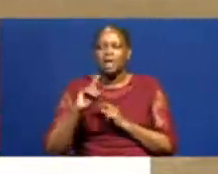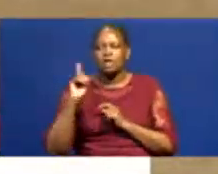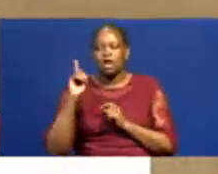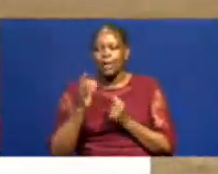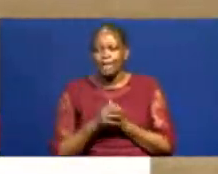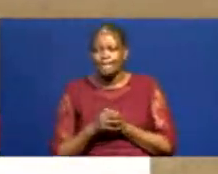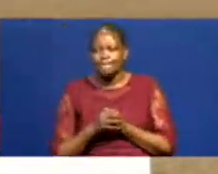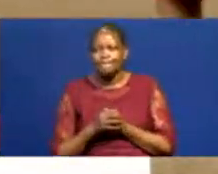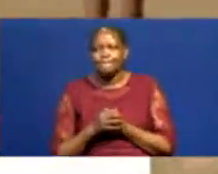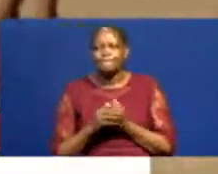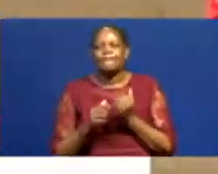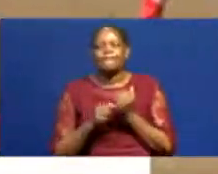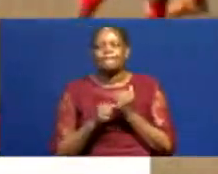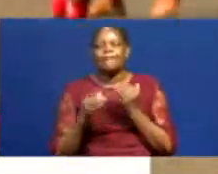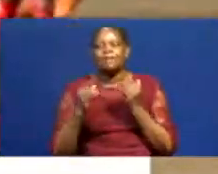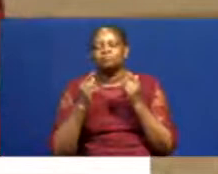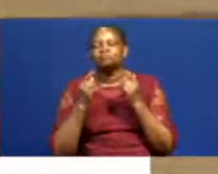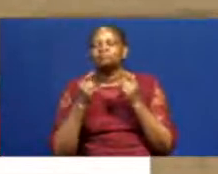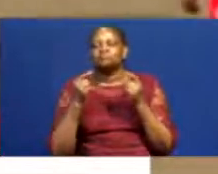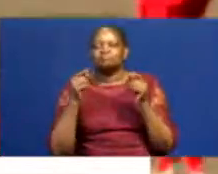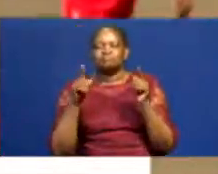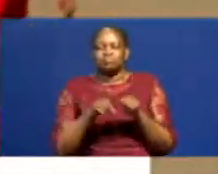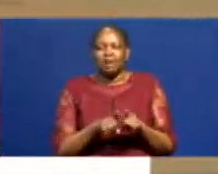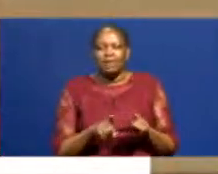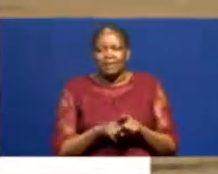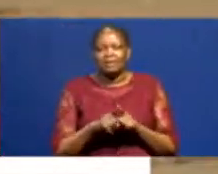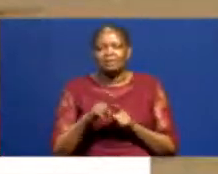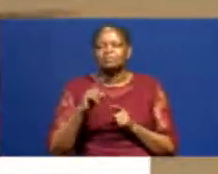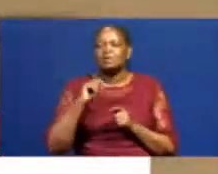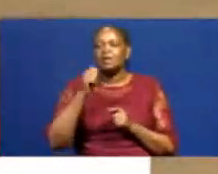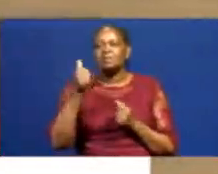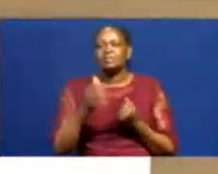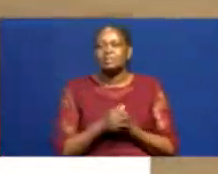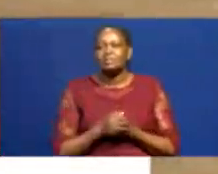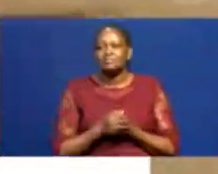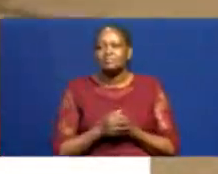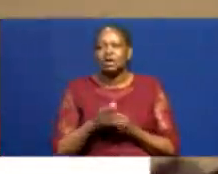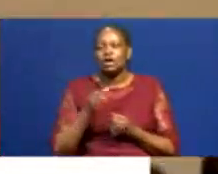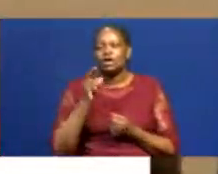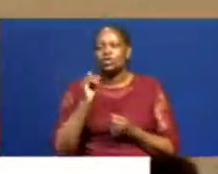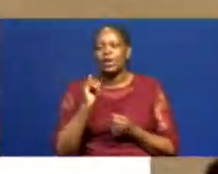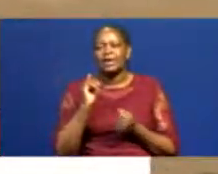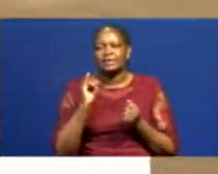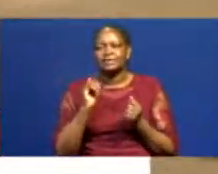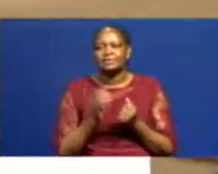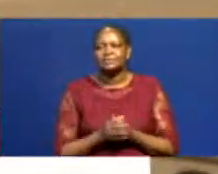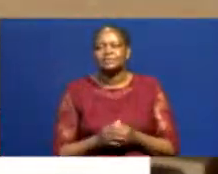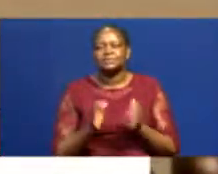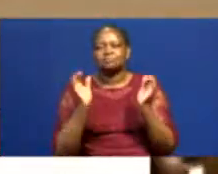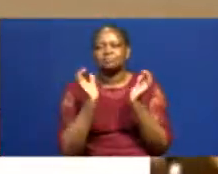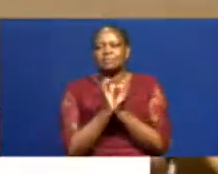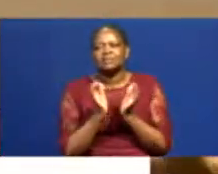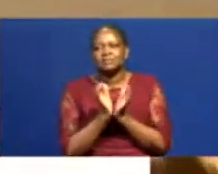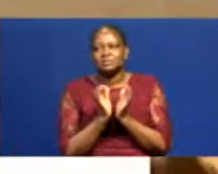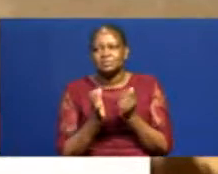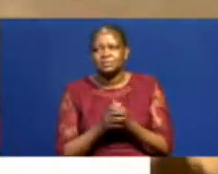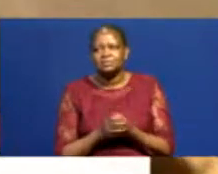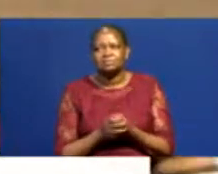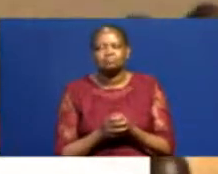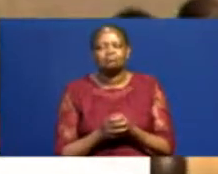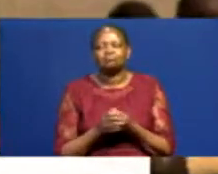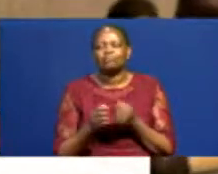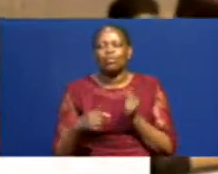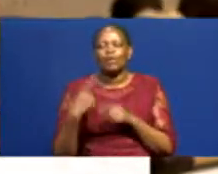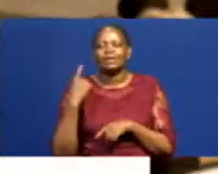Zone C encounter. In Kasarani Sub-County at the Muhure Moshiri grounds, Kasarani Midhill granted Stamford a walkover